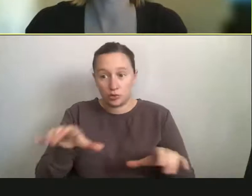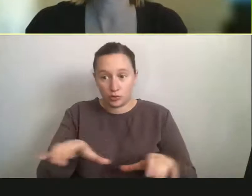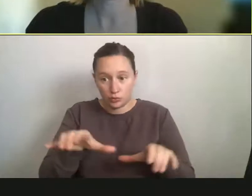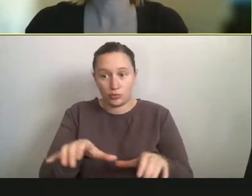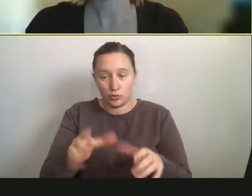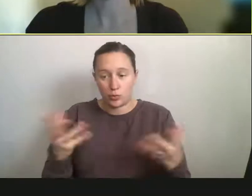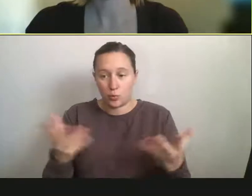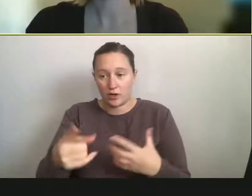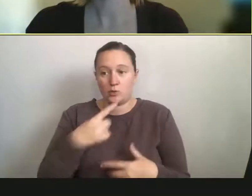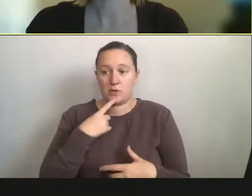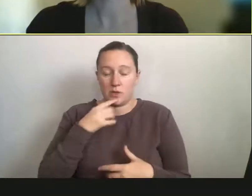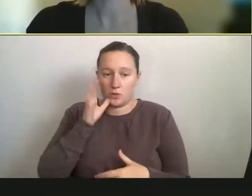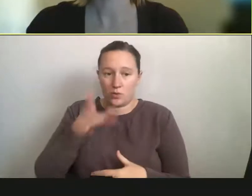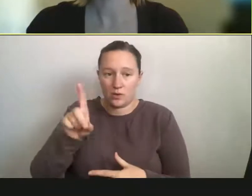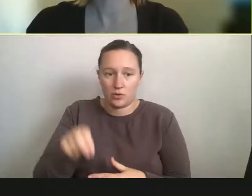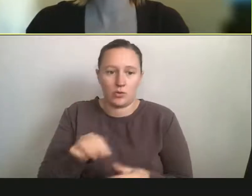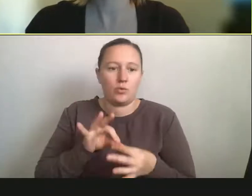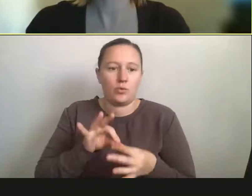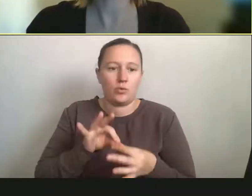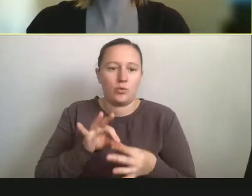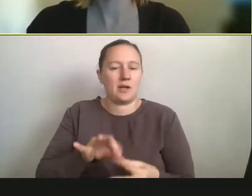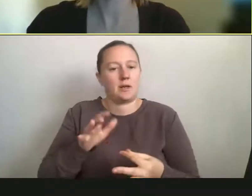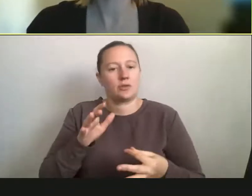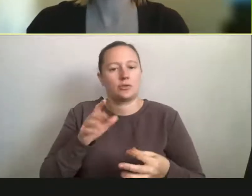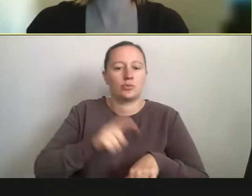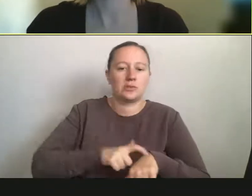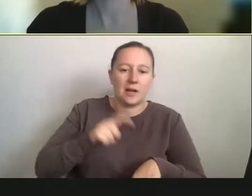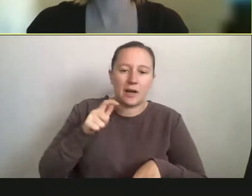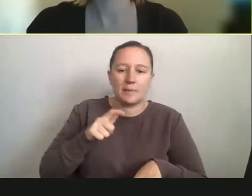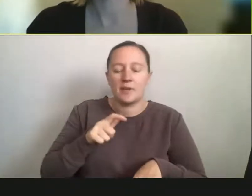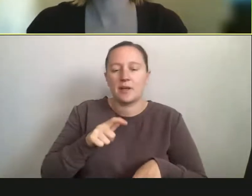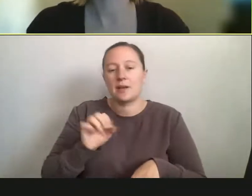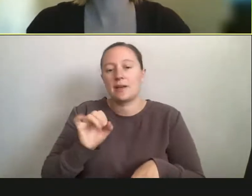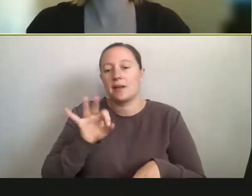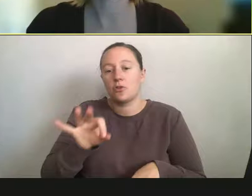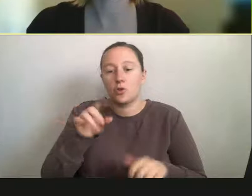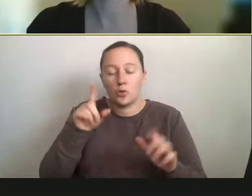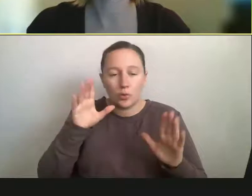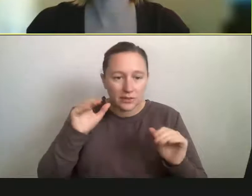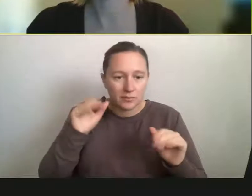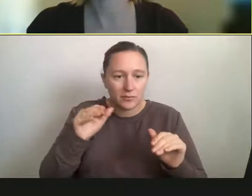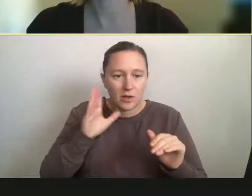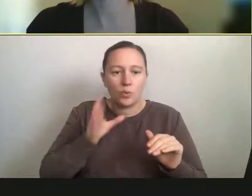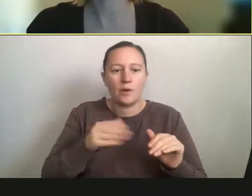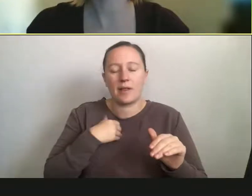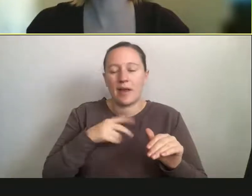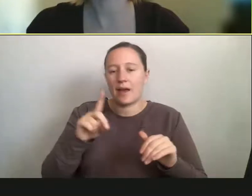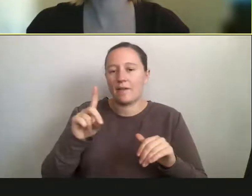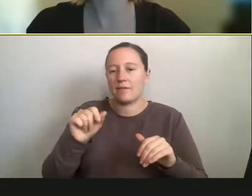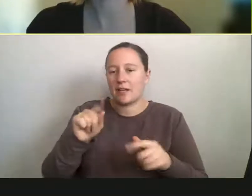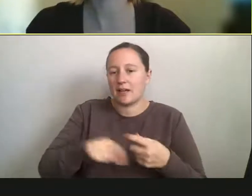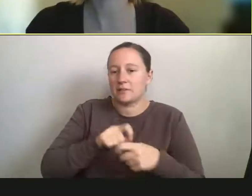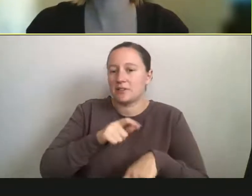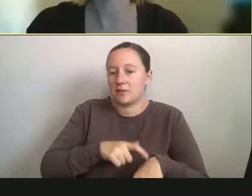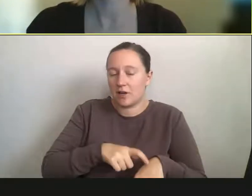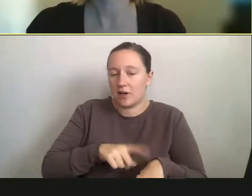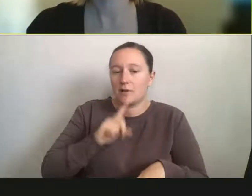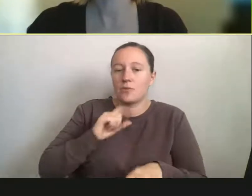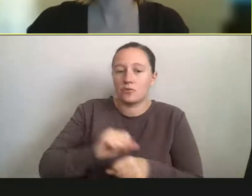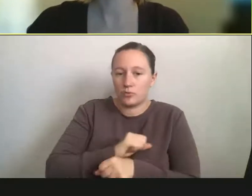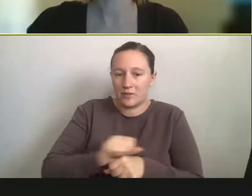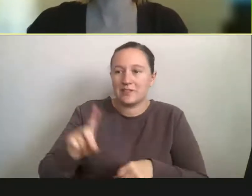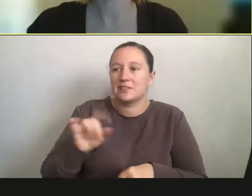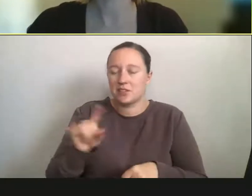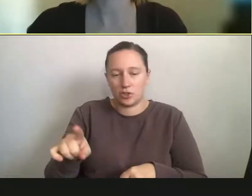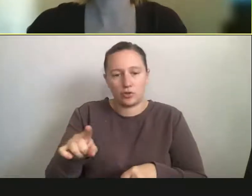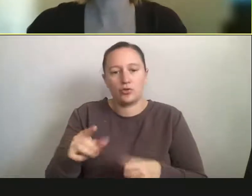you would in terms of any timing? If you anticipated you would deposit data at a particular time in a certain repository,